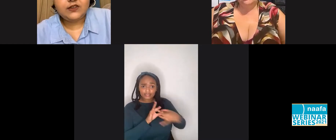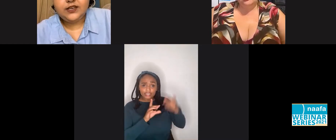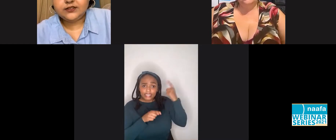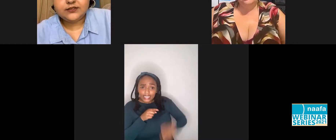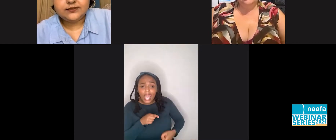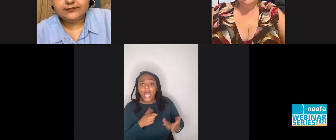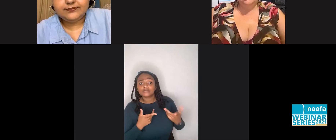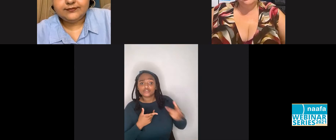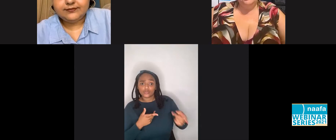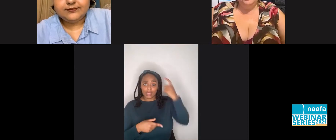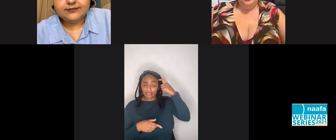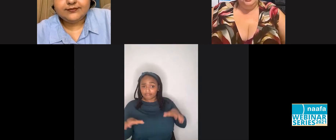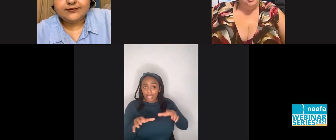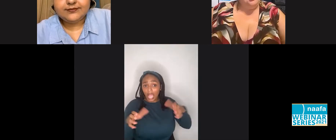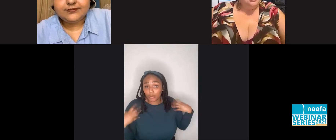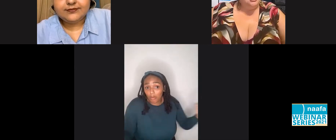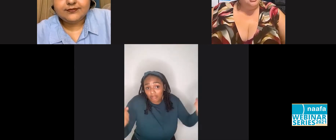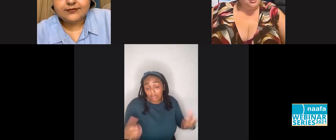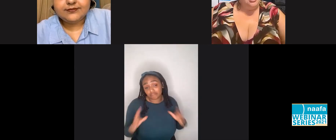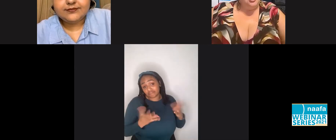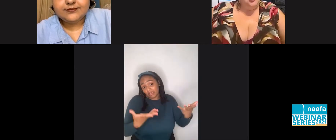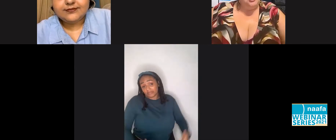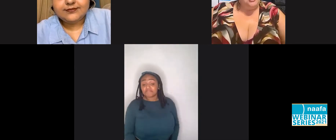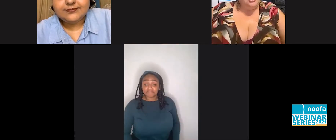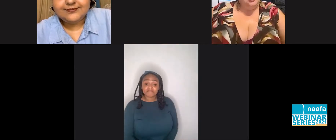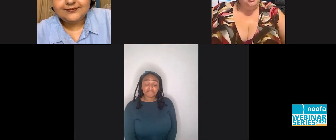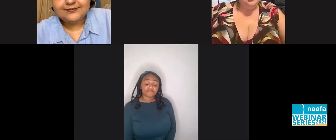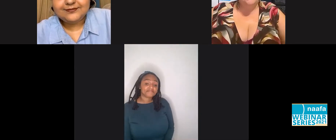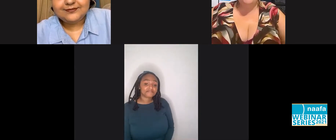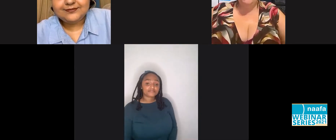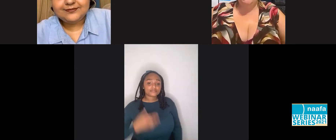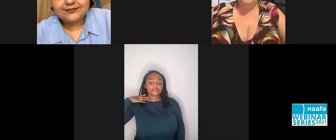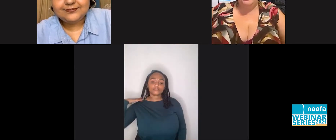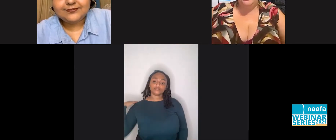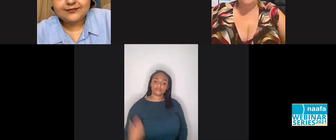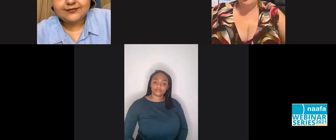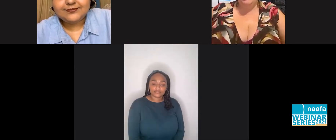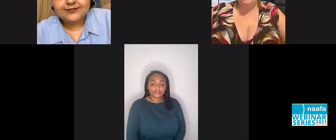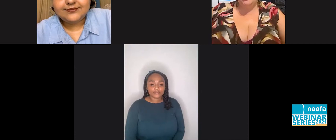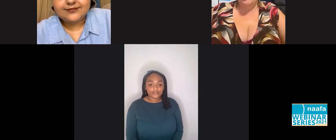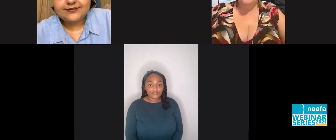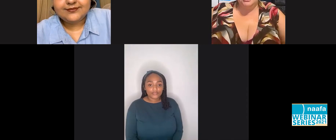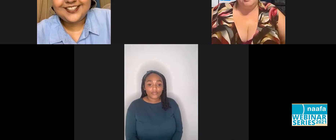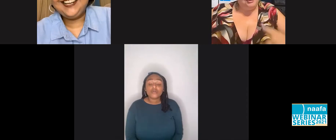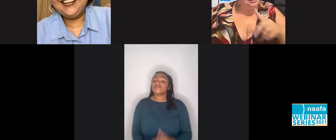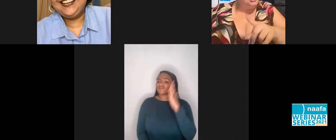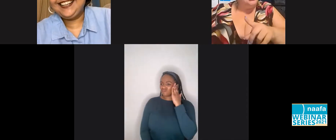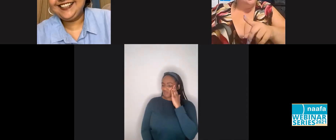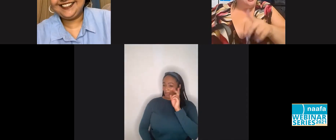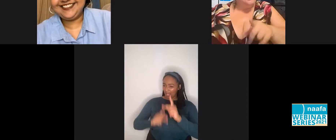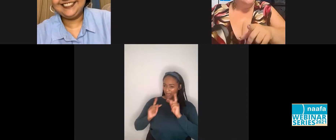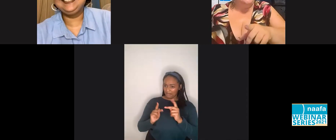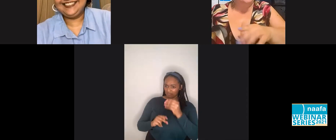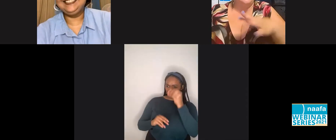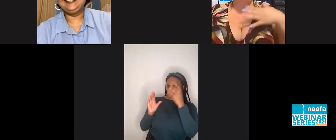That's fine. Um, I know that you hear from people about how wrong you are all the time. You mentioned